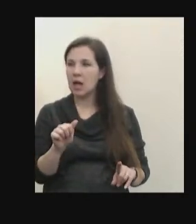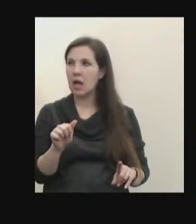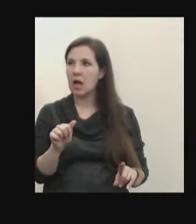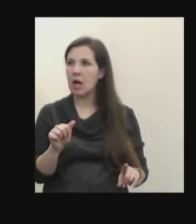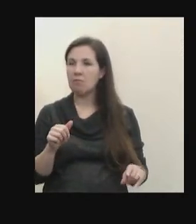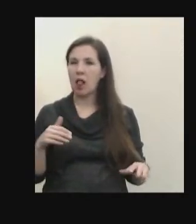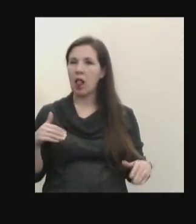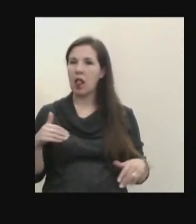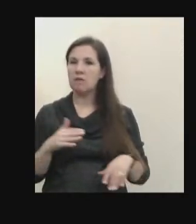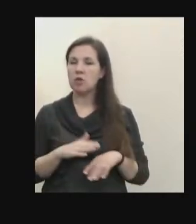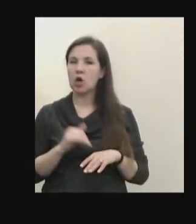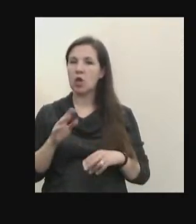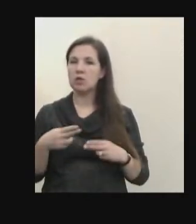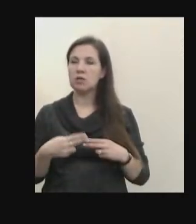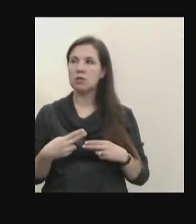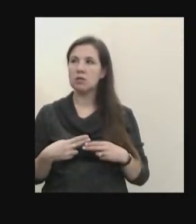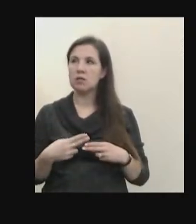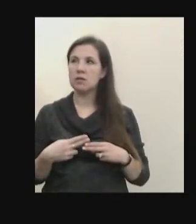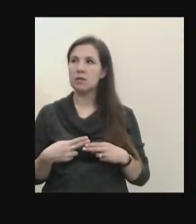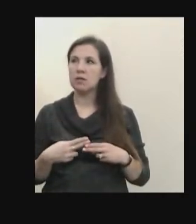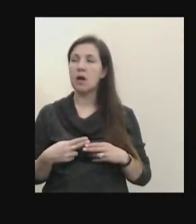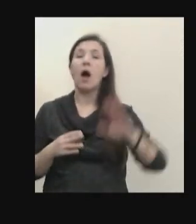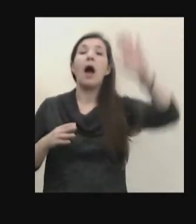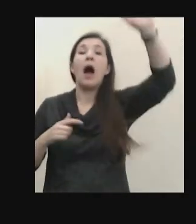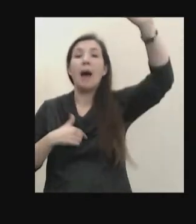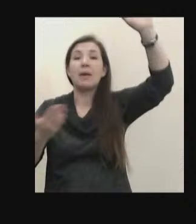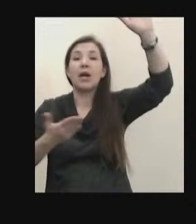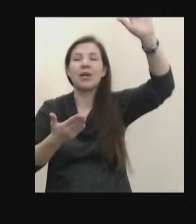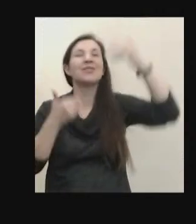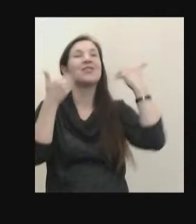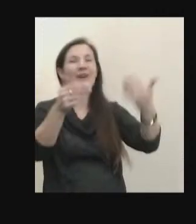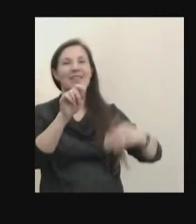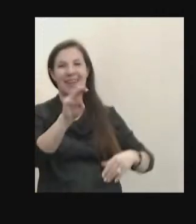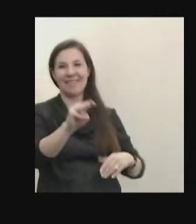upon? Mark, I'm here. Okay, go, Tom.